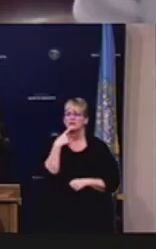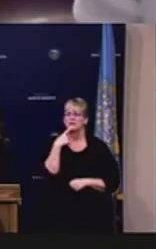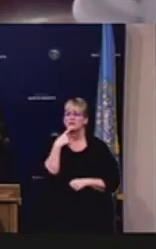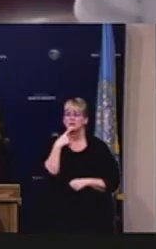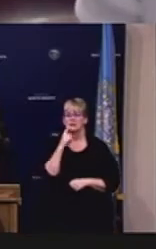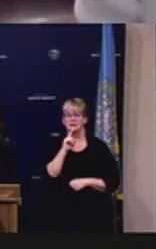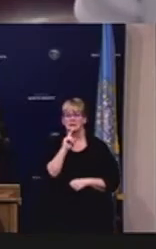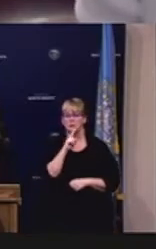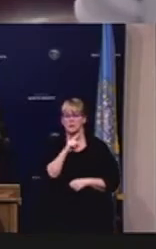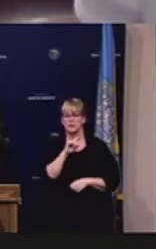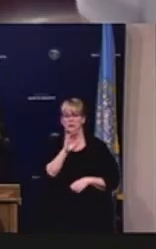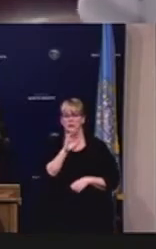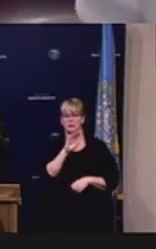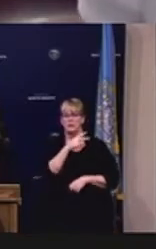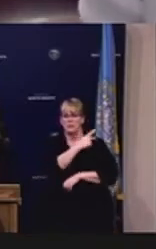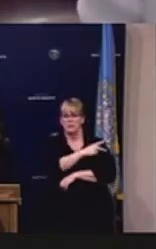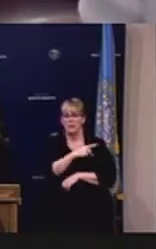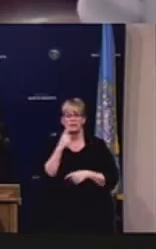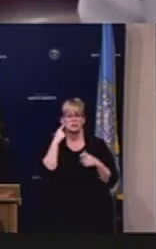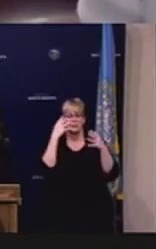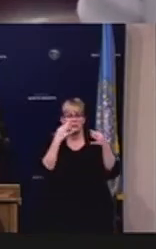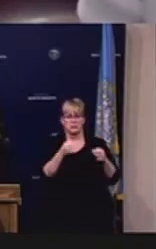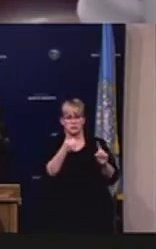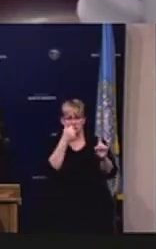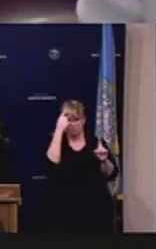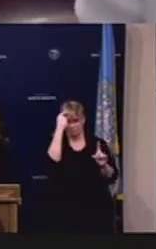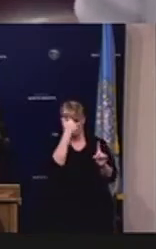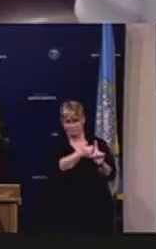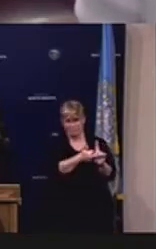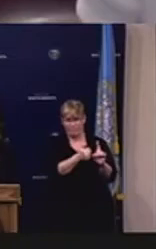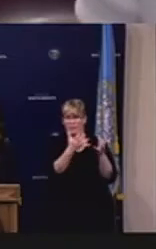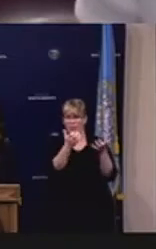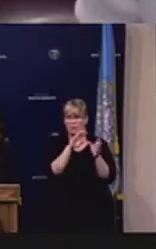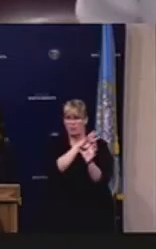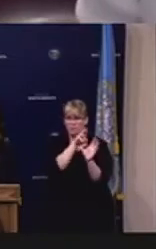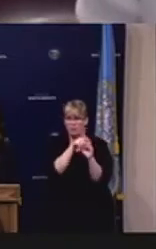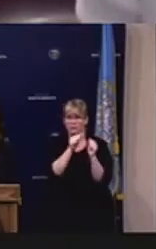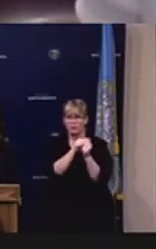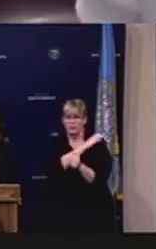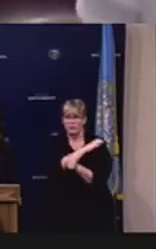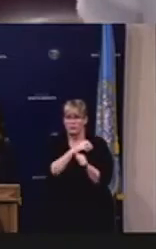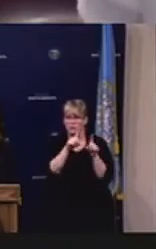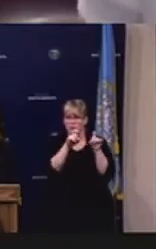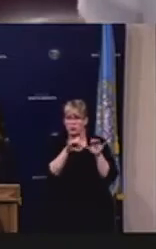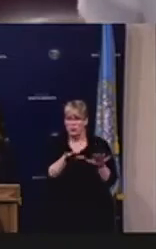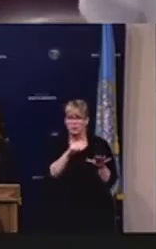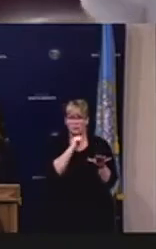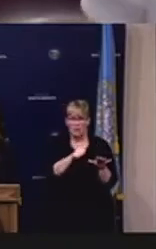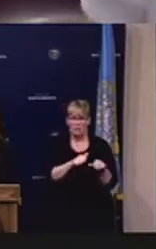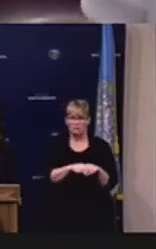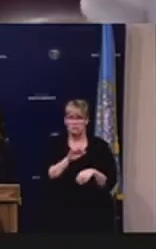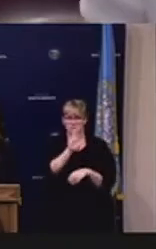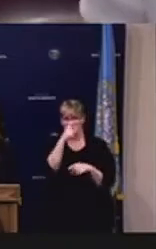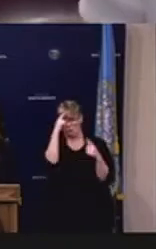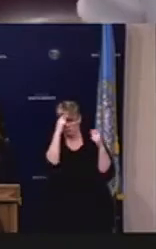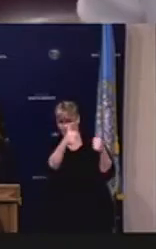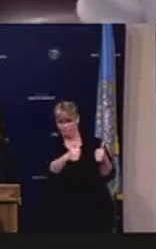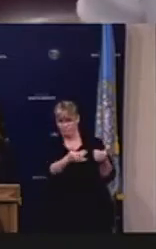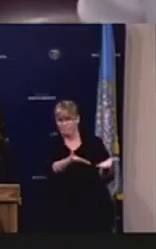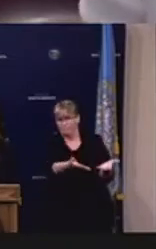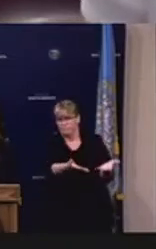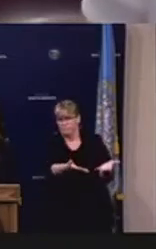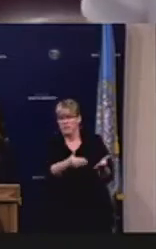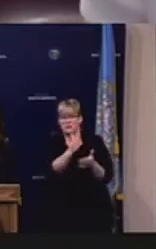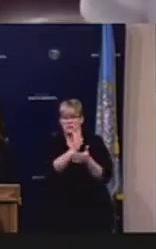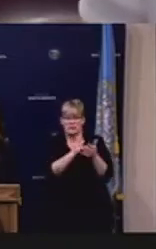patient's opportunity and decision. Do they want to be a part of the clinical trial? You can choose. And we are finding